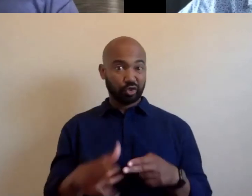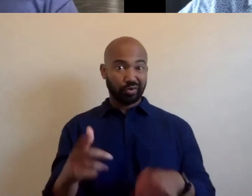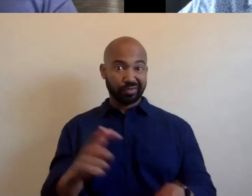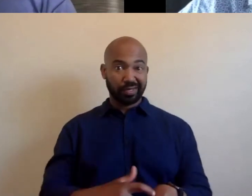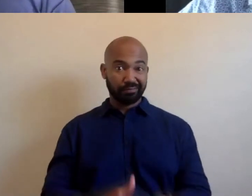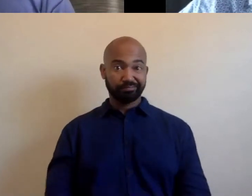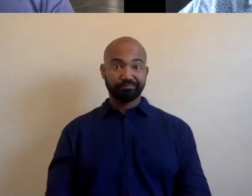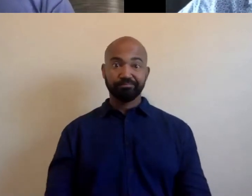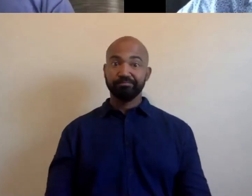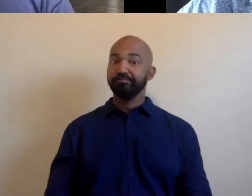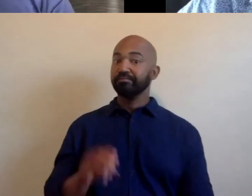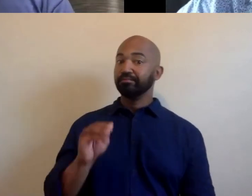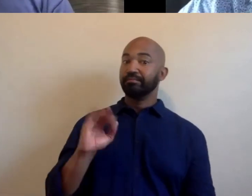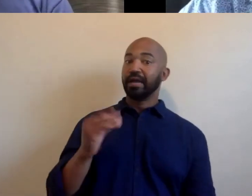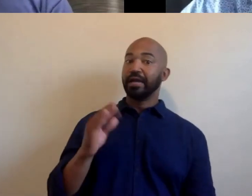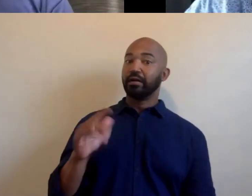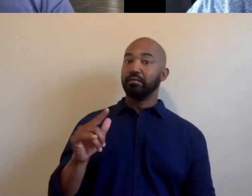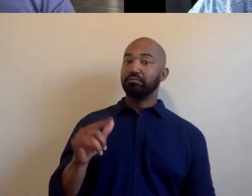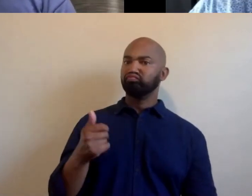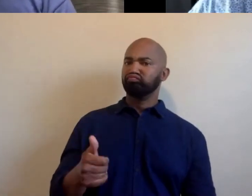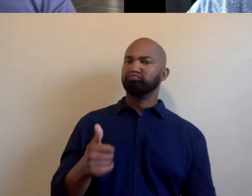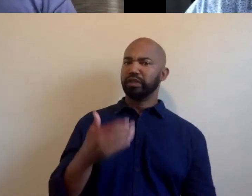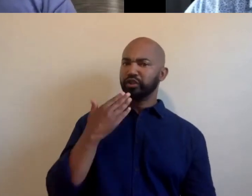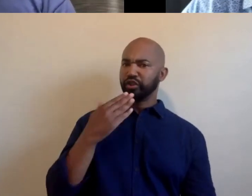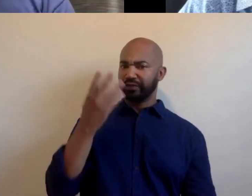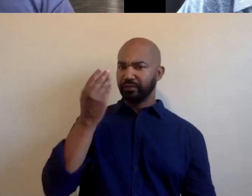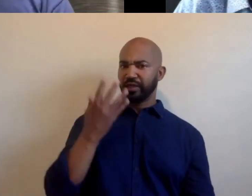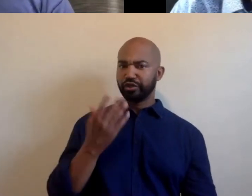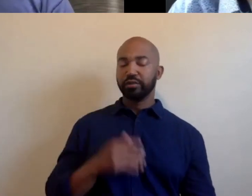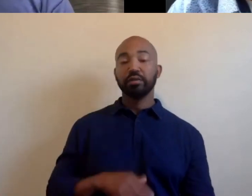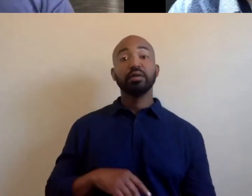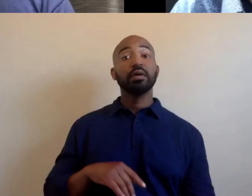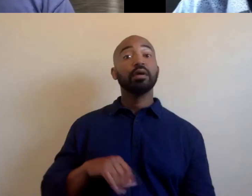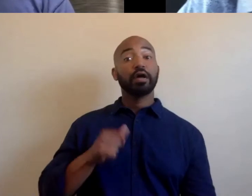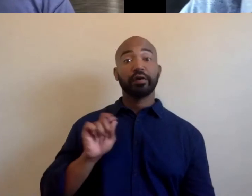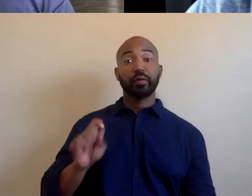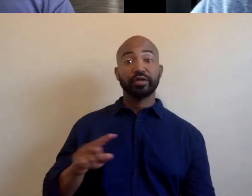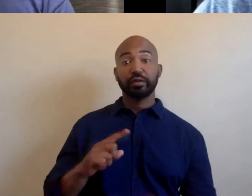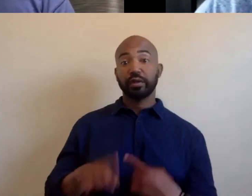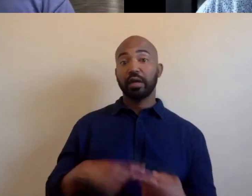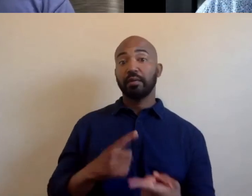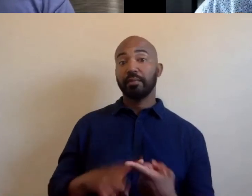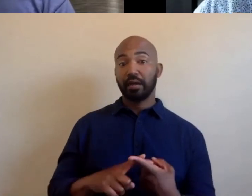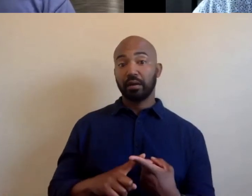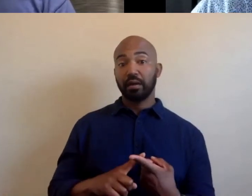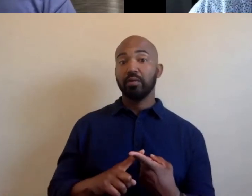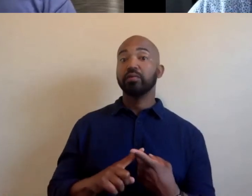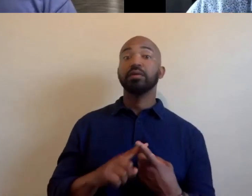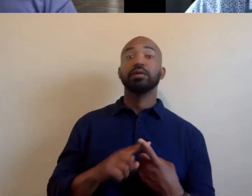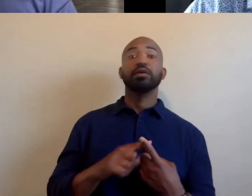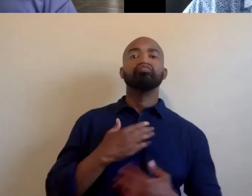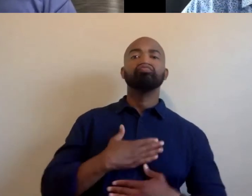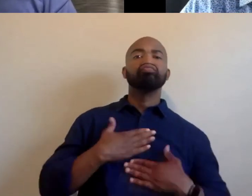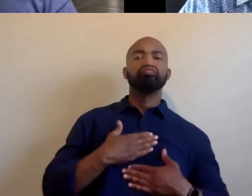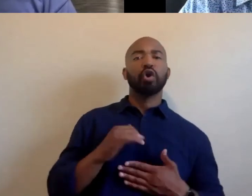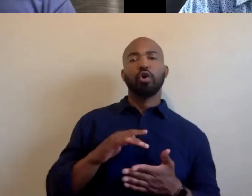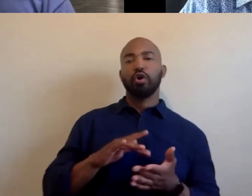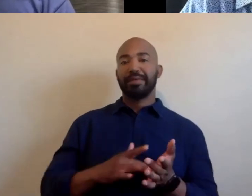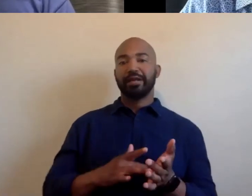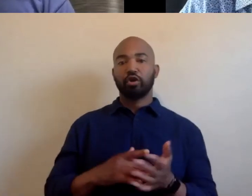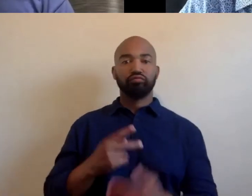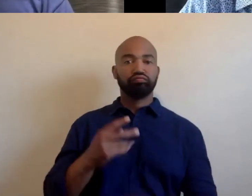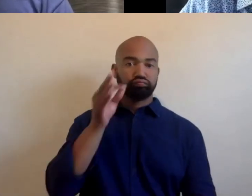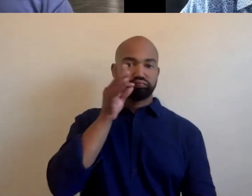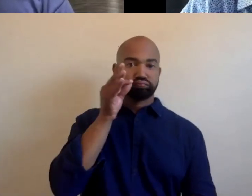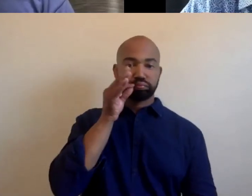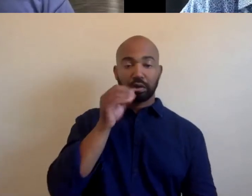hear. That's really cool. So another question is, what's your perspective on recreational or medicinal marijuana use? Are alternative